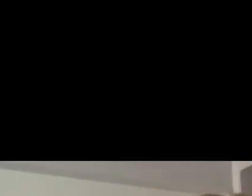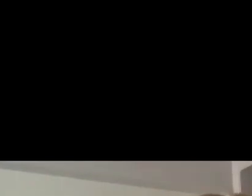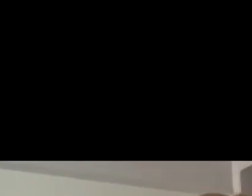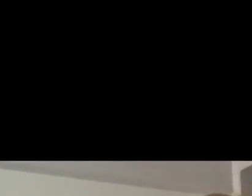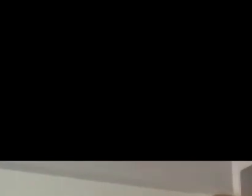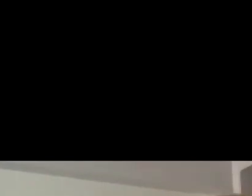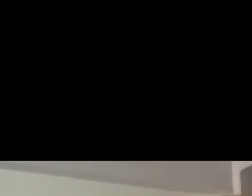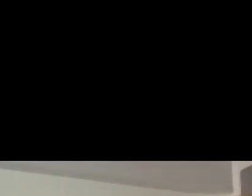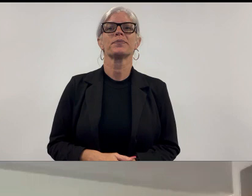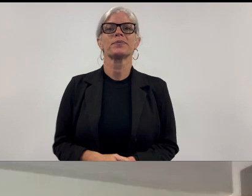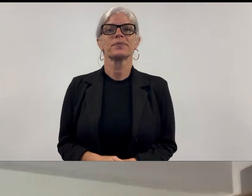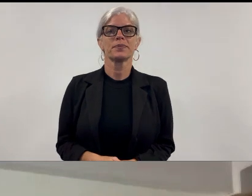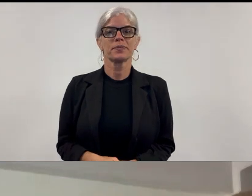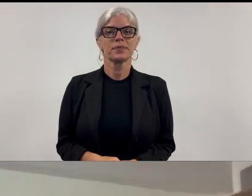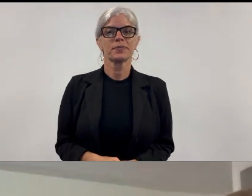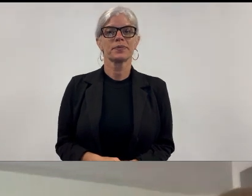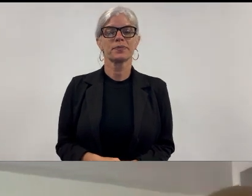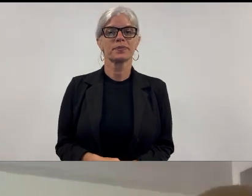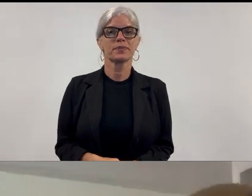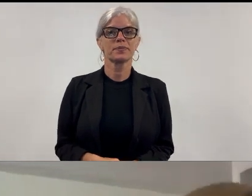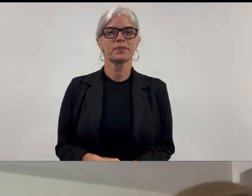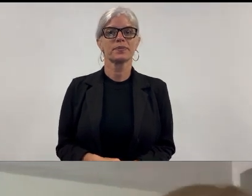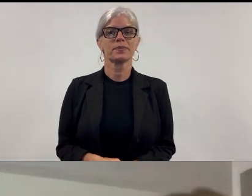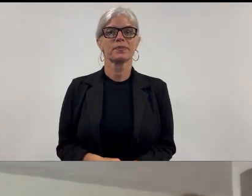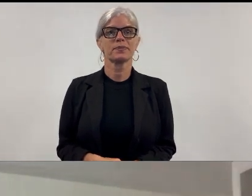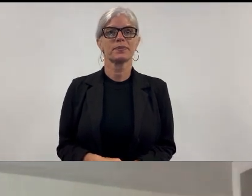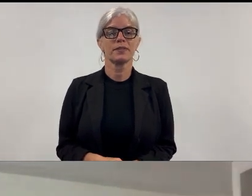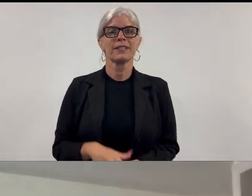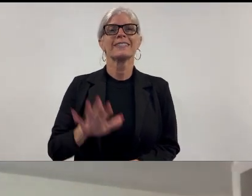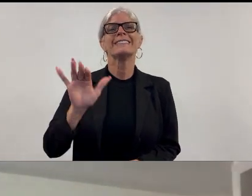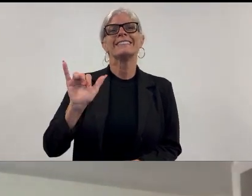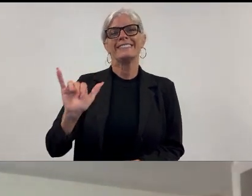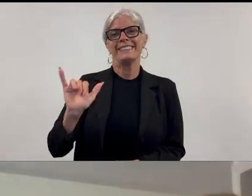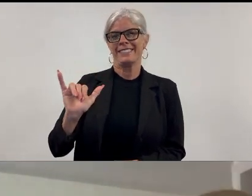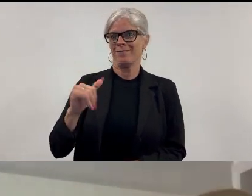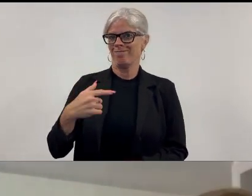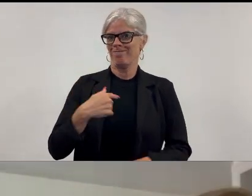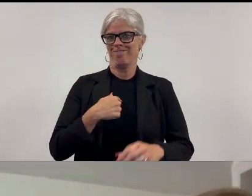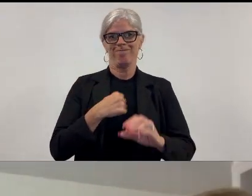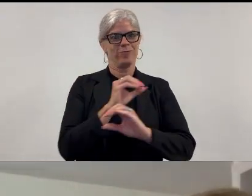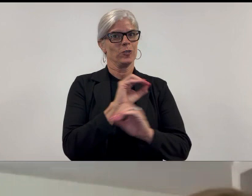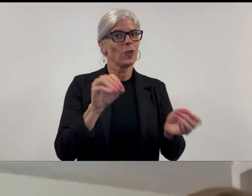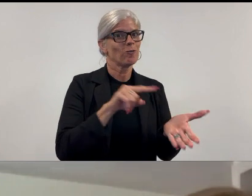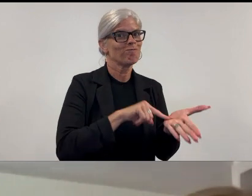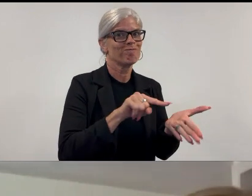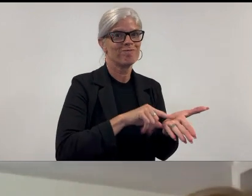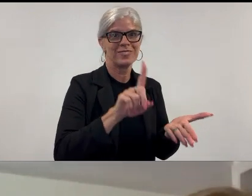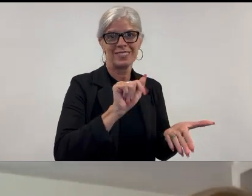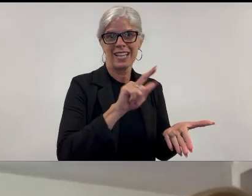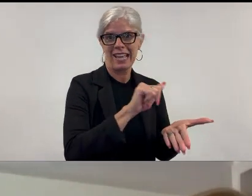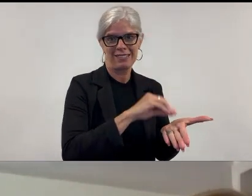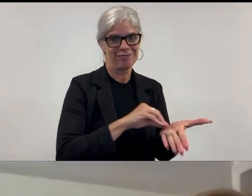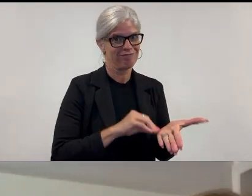mask therapy? I do not have any data about that. I'm pretty sure that we cannot hold